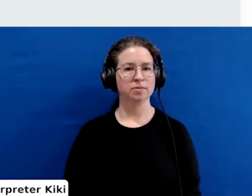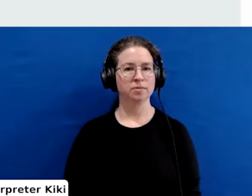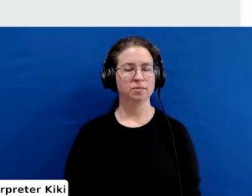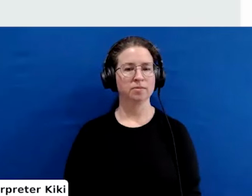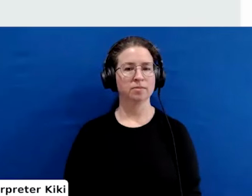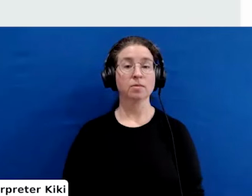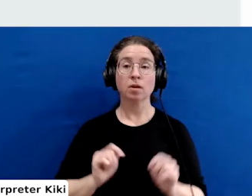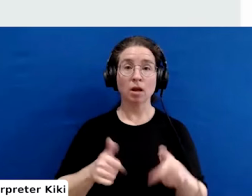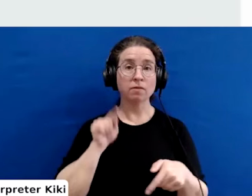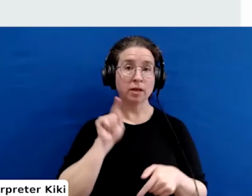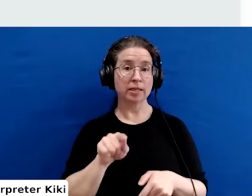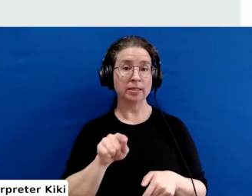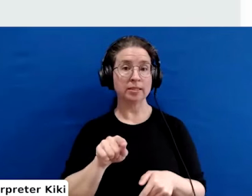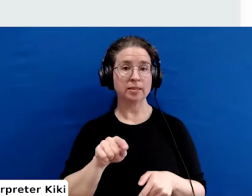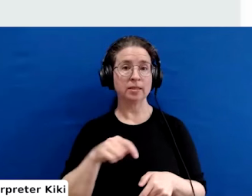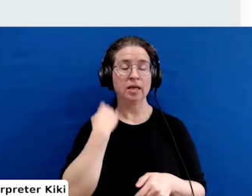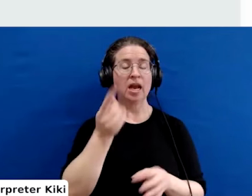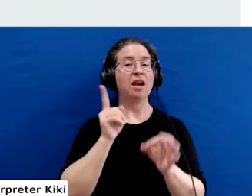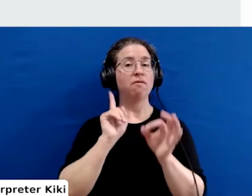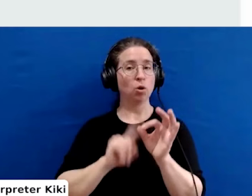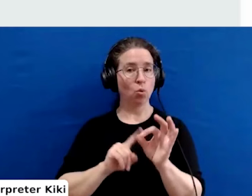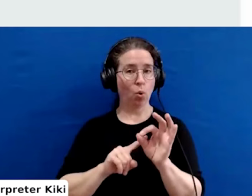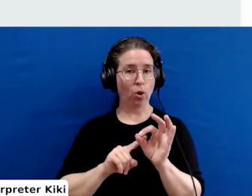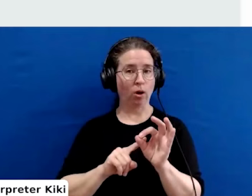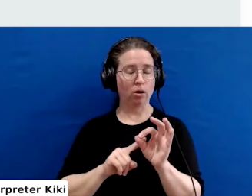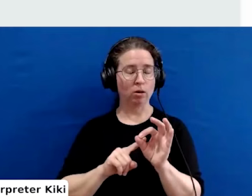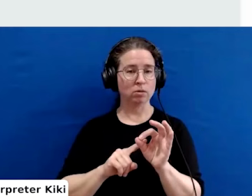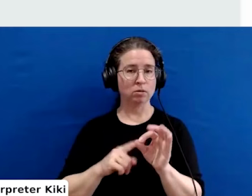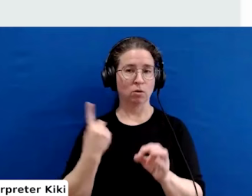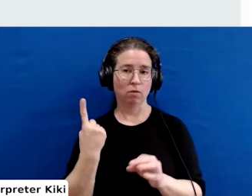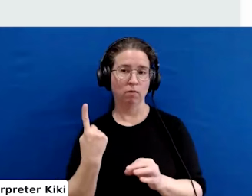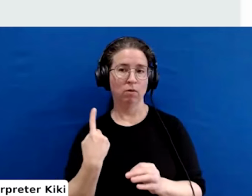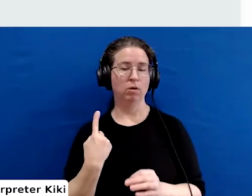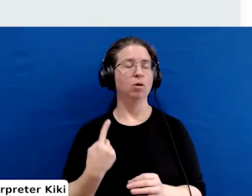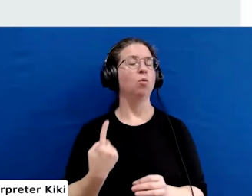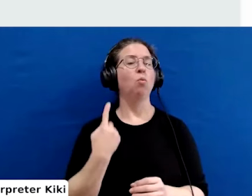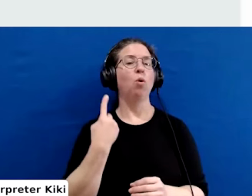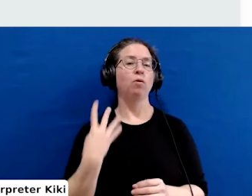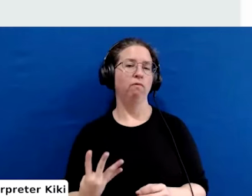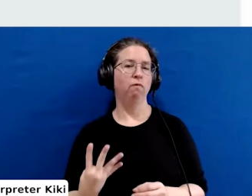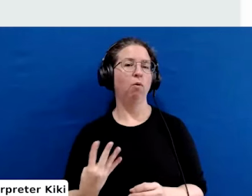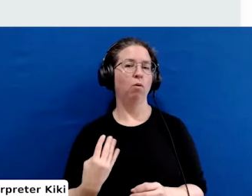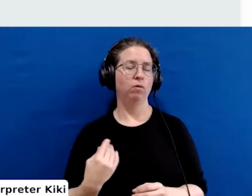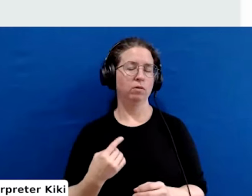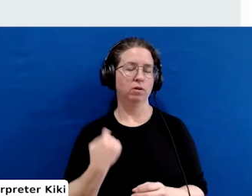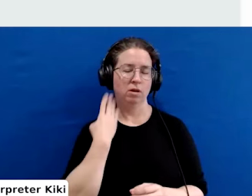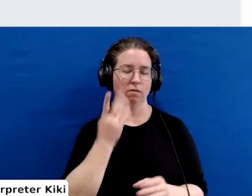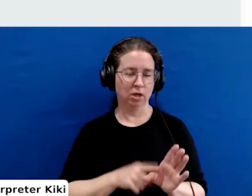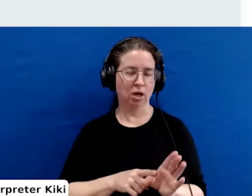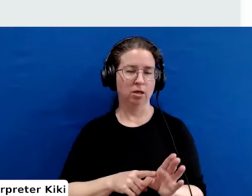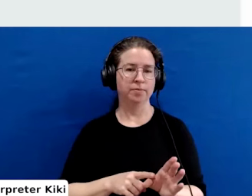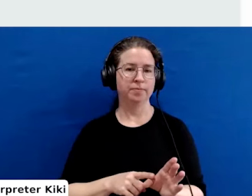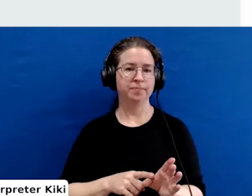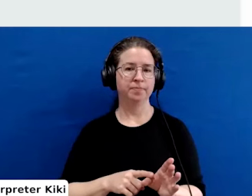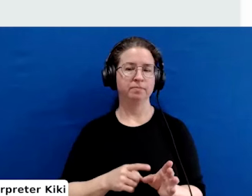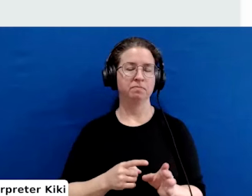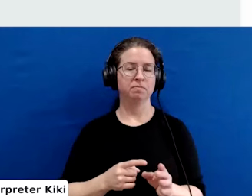Following this, you will receive quarterly payments, one each quarter, following a compulsory